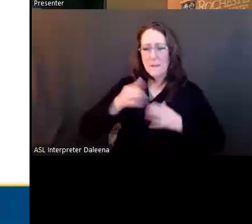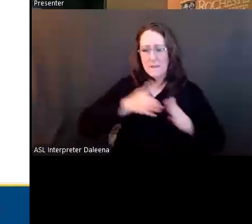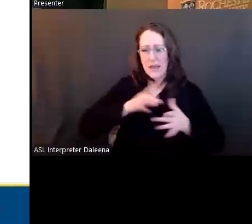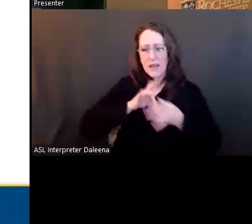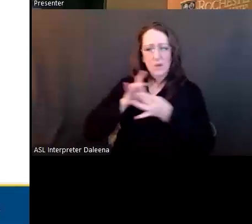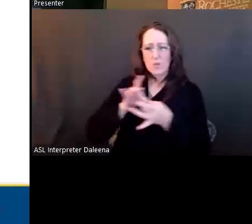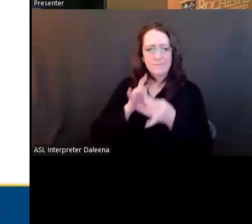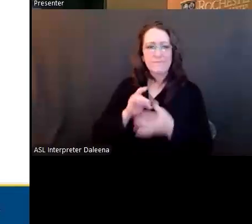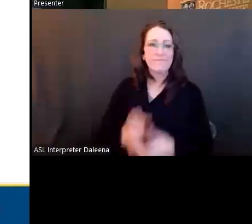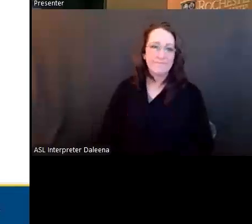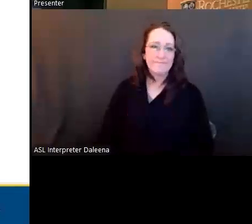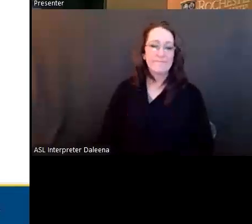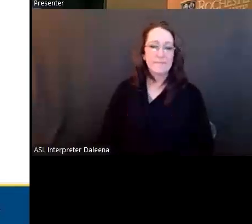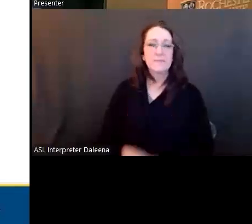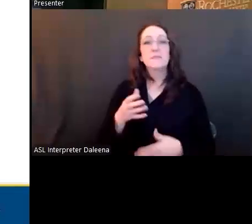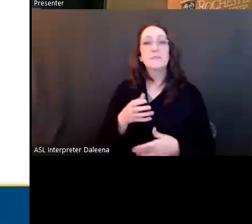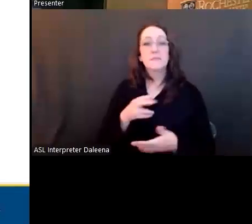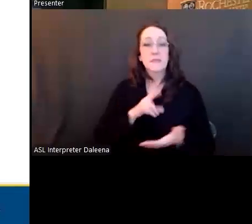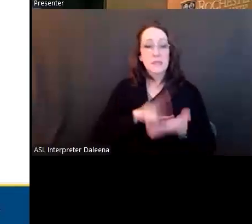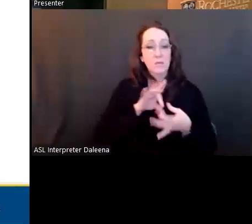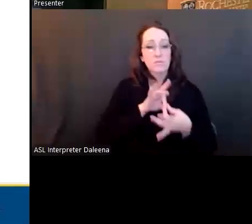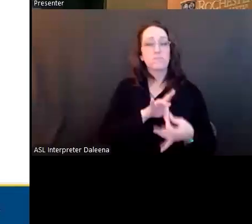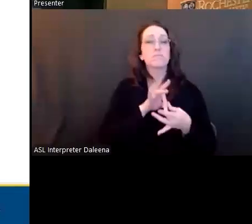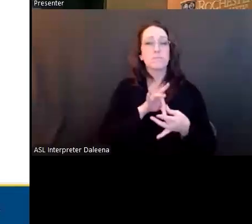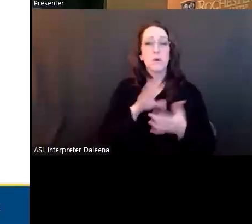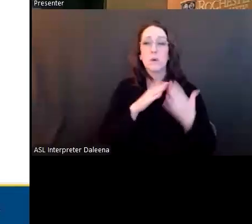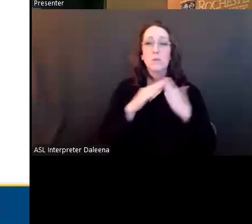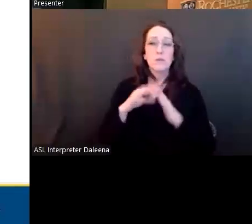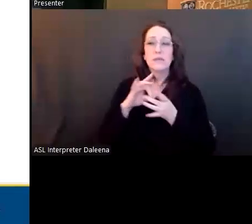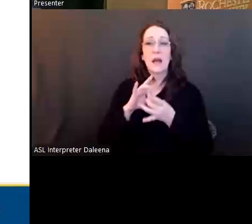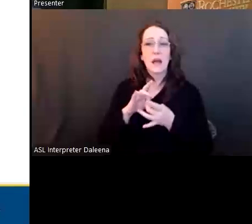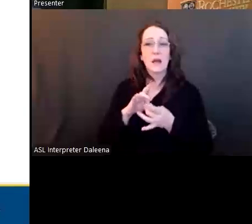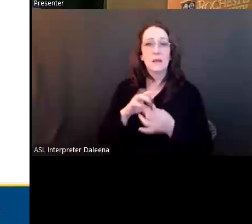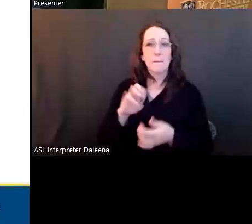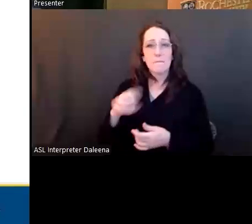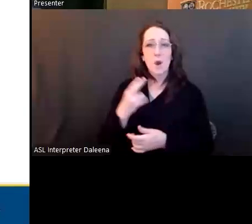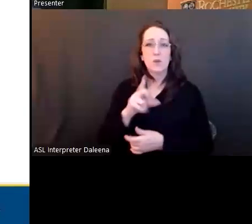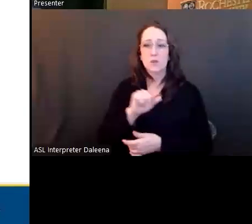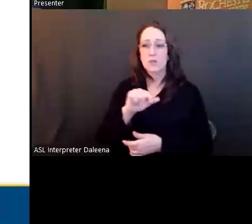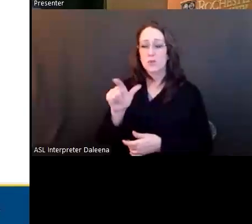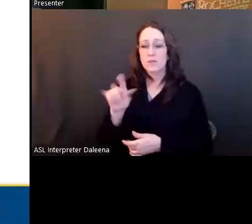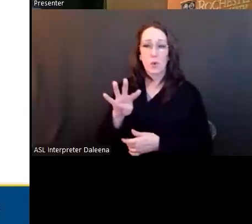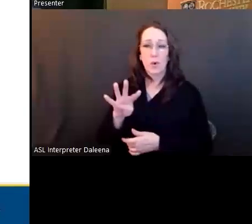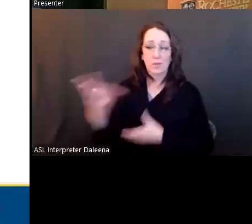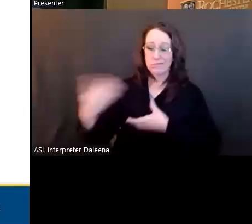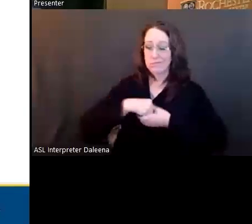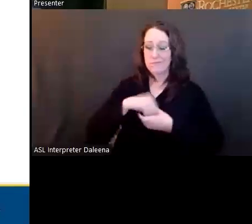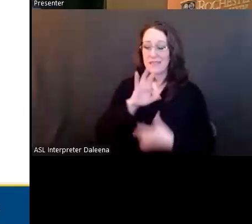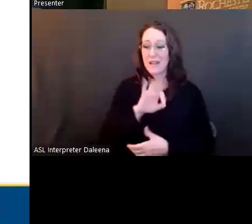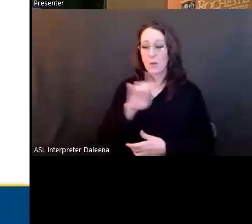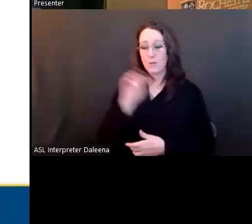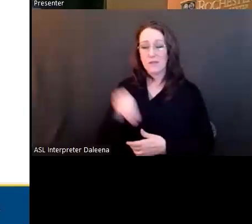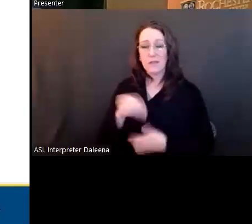coordination. Since his enrollment in Community Ties of March 2024, he has participated in 91% of provider visits